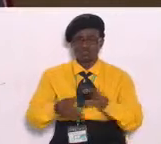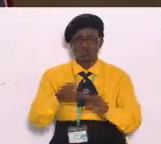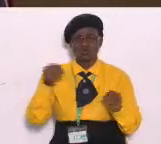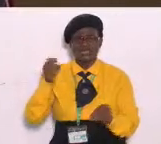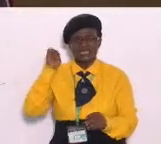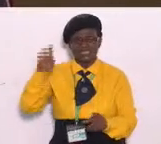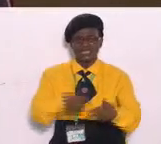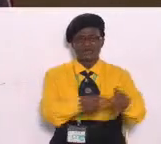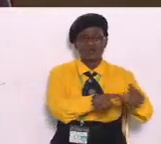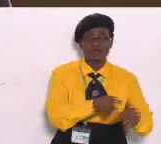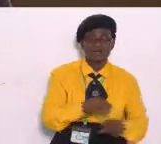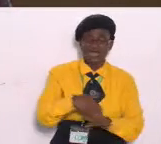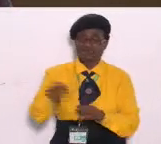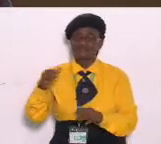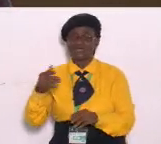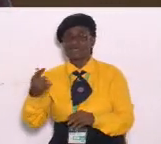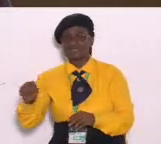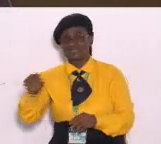He ran after Naaman,